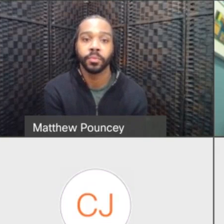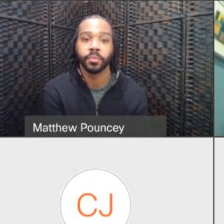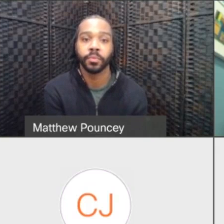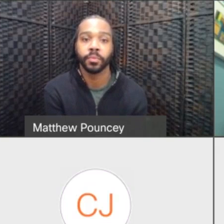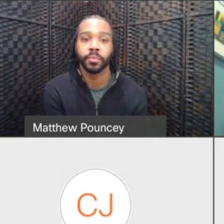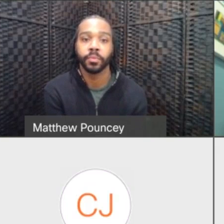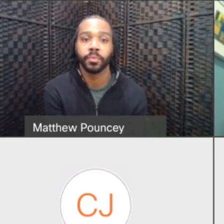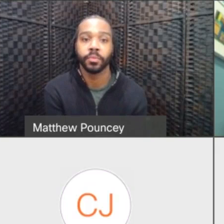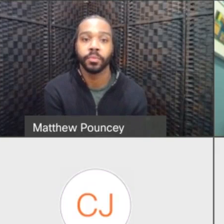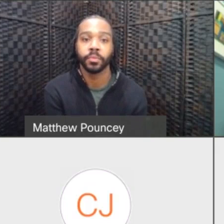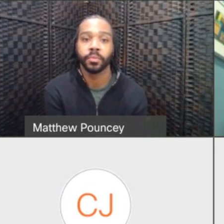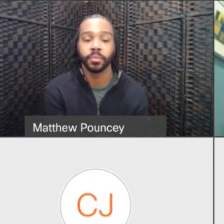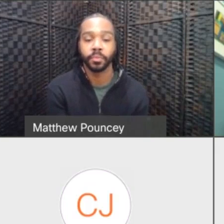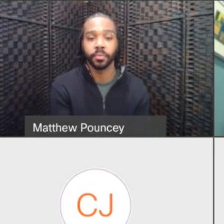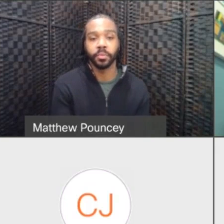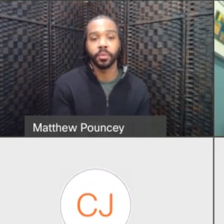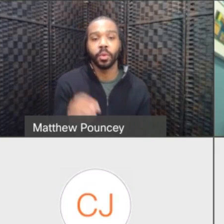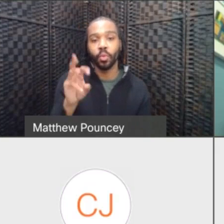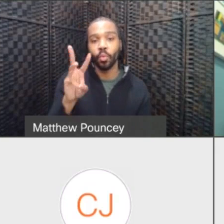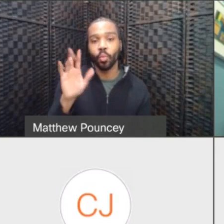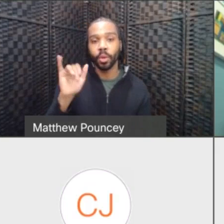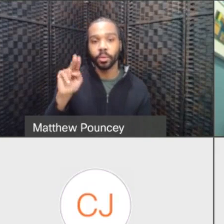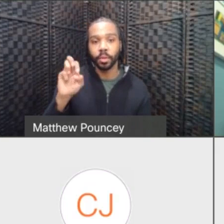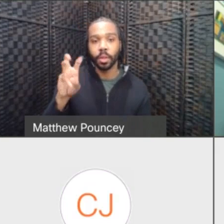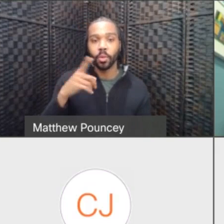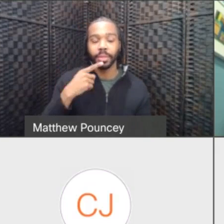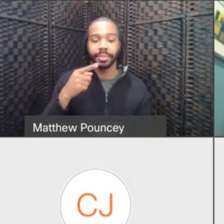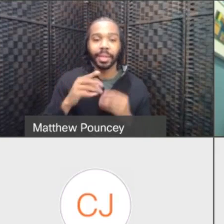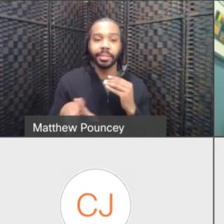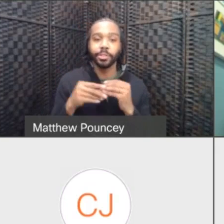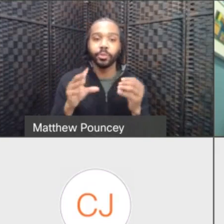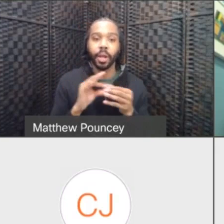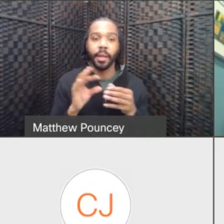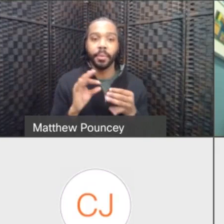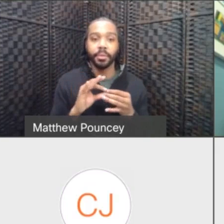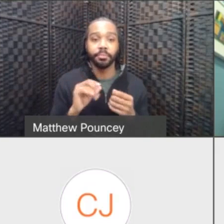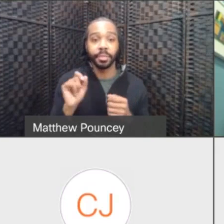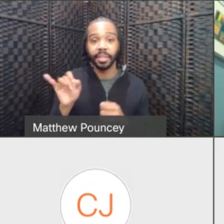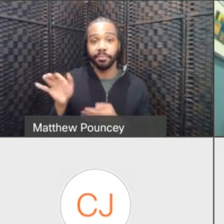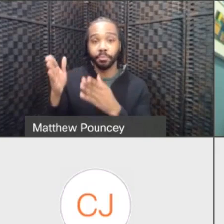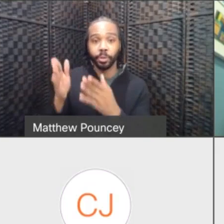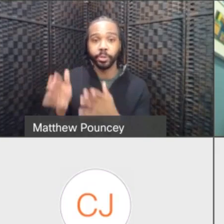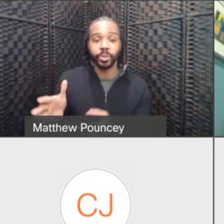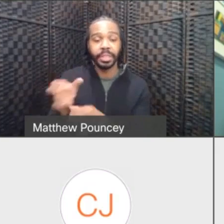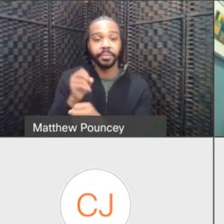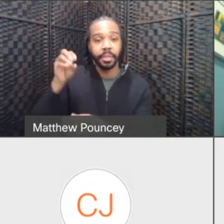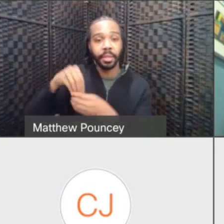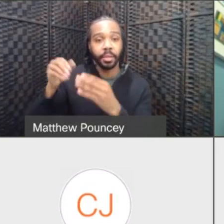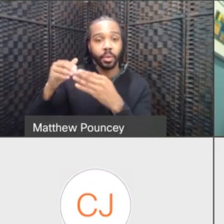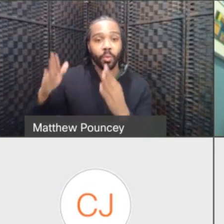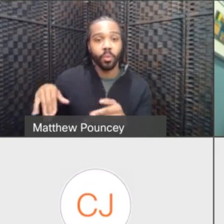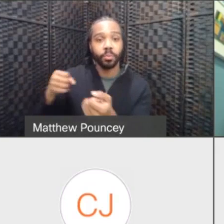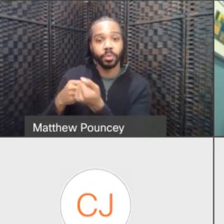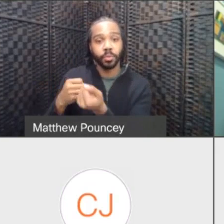And just additional comment to that last point, if a person is receiving in-home supports and the